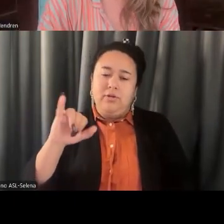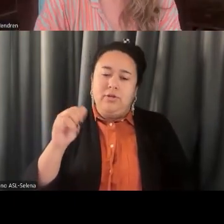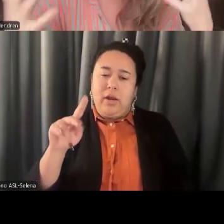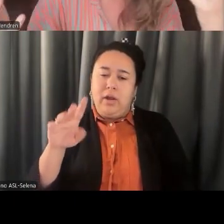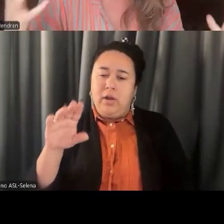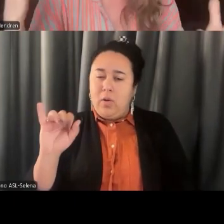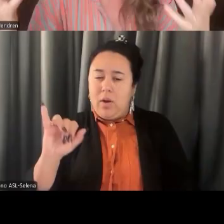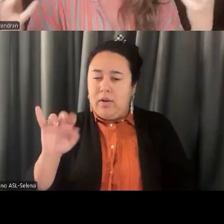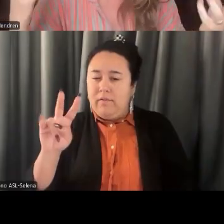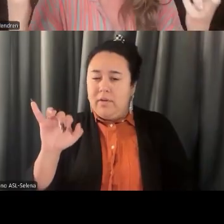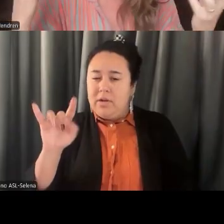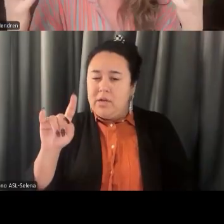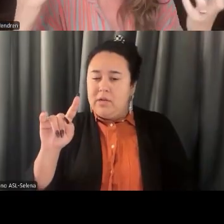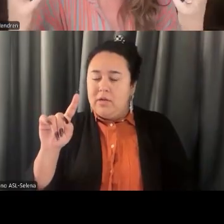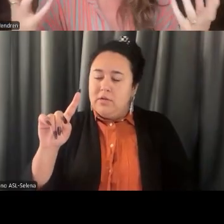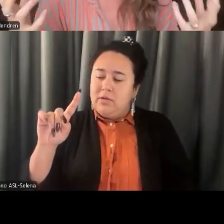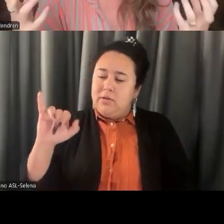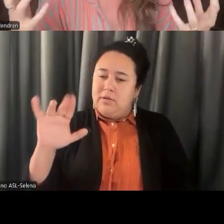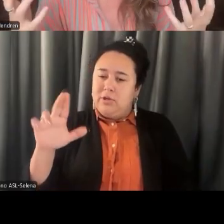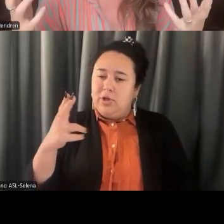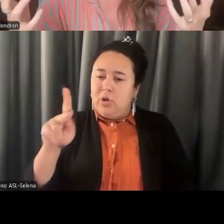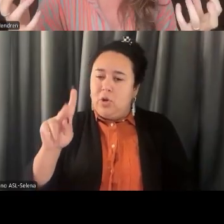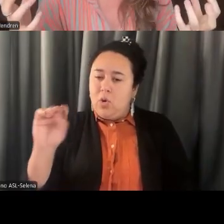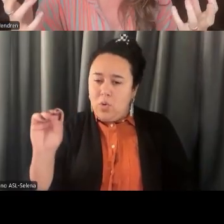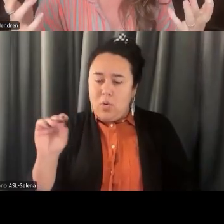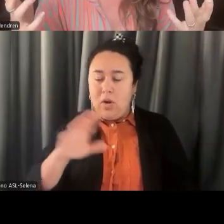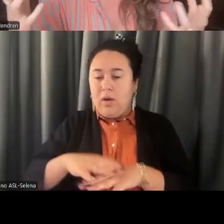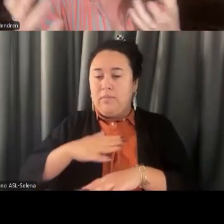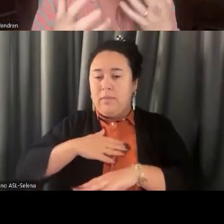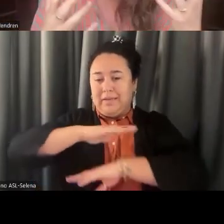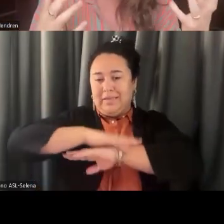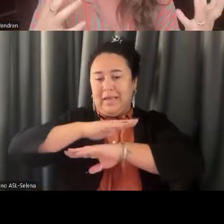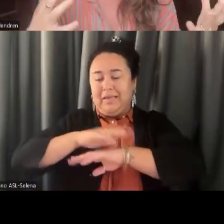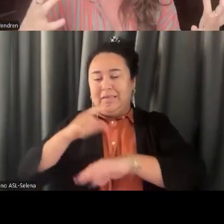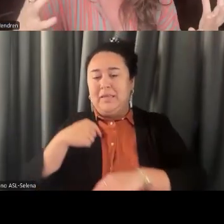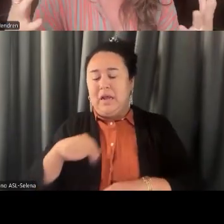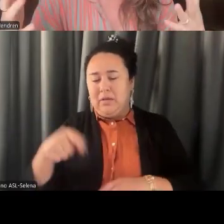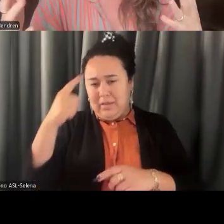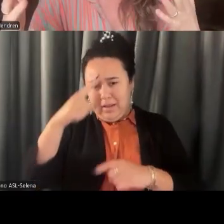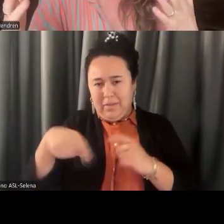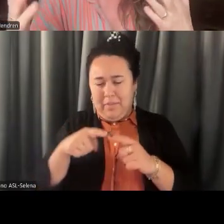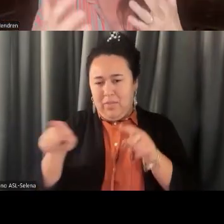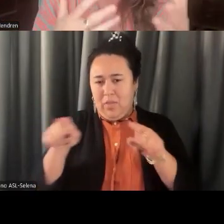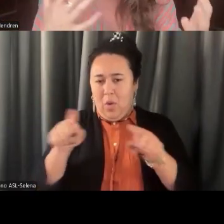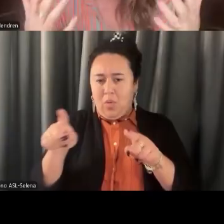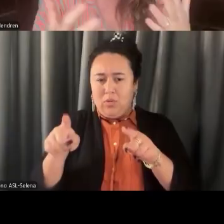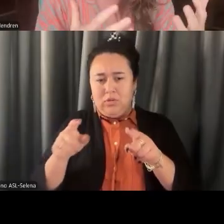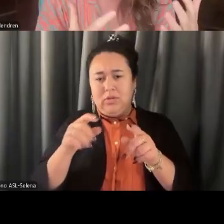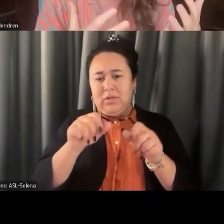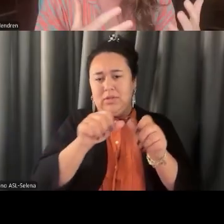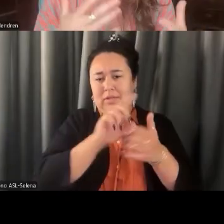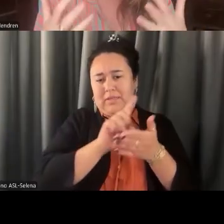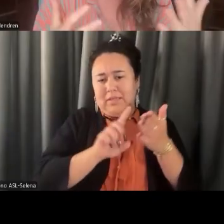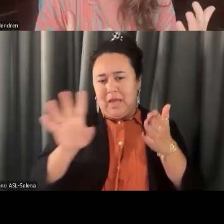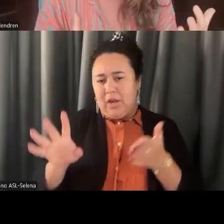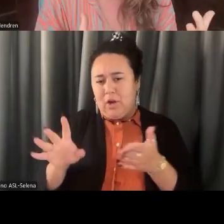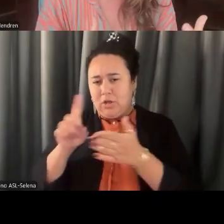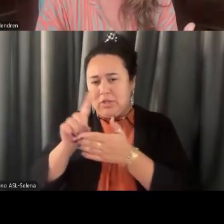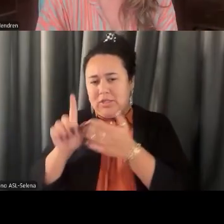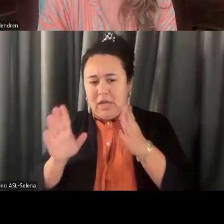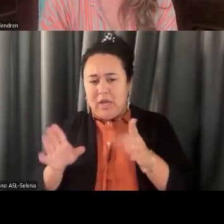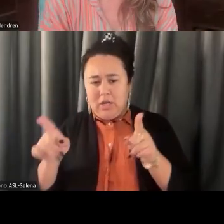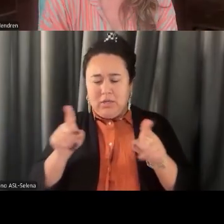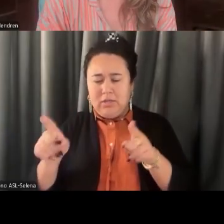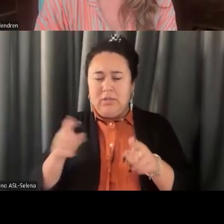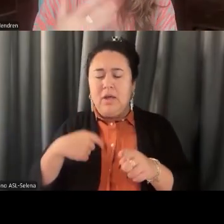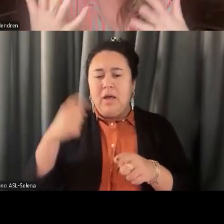I, not really fully conscious at the time, but thinking, watching all of the kind of mixed reception that Graham would get